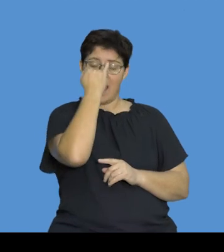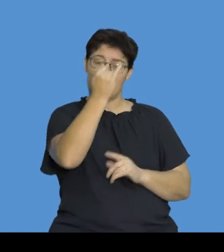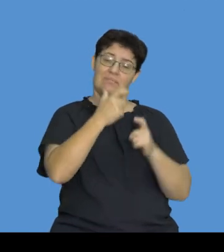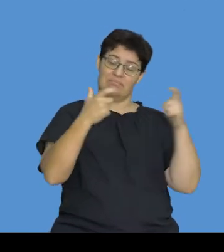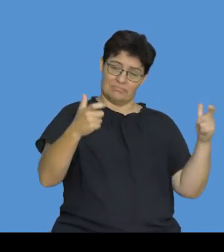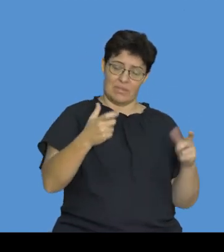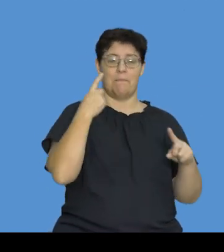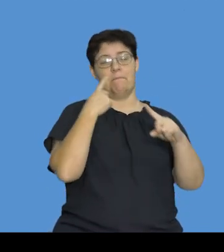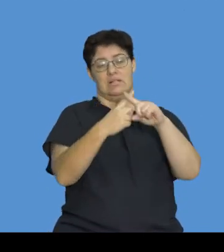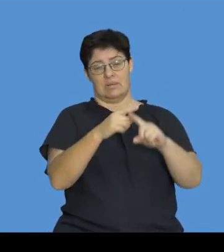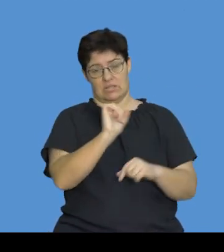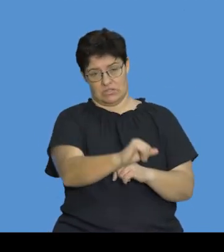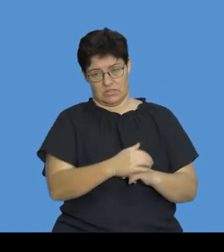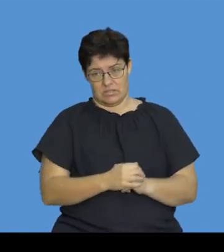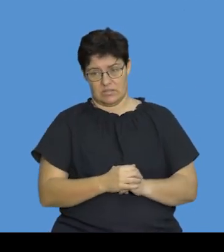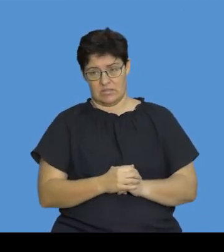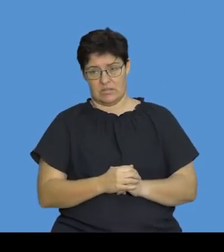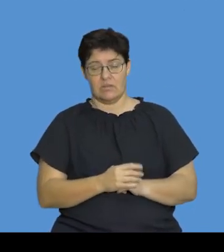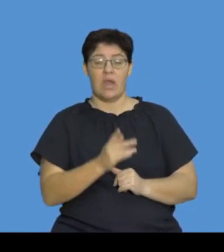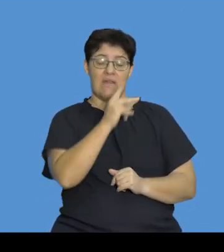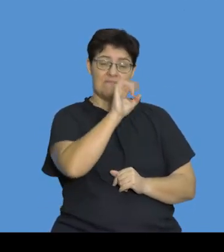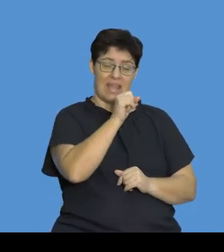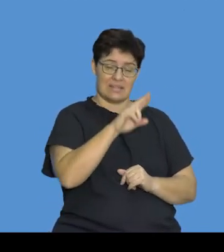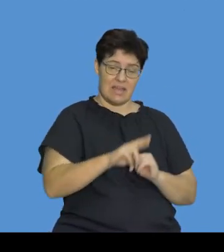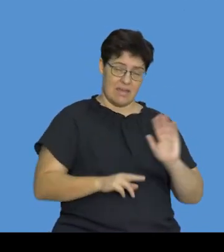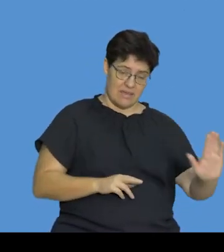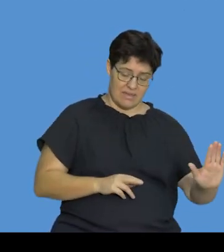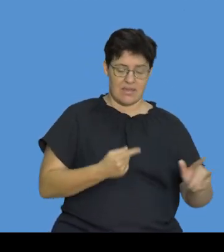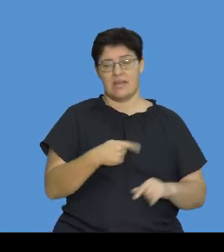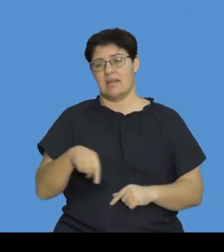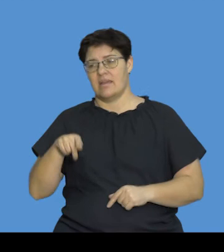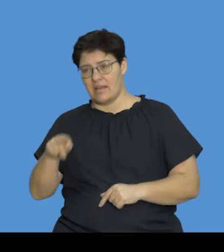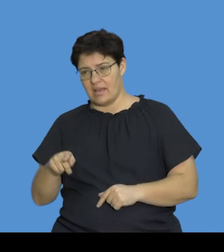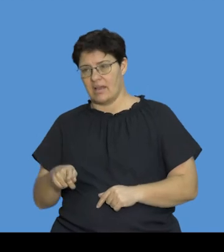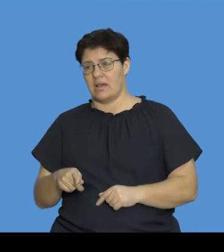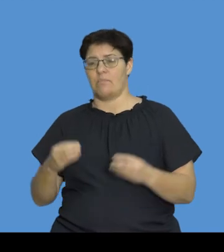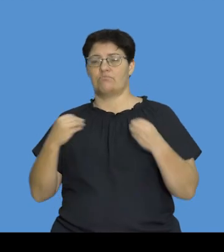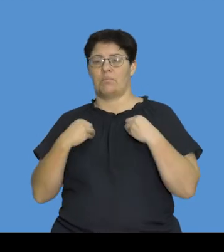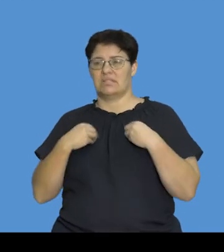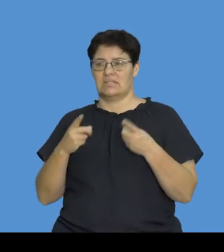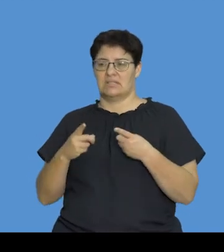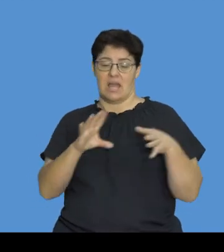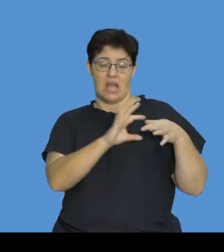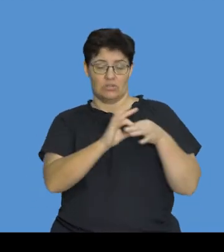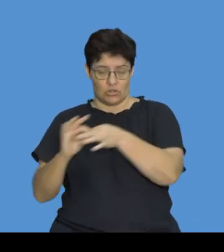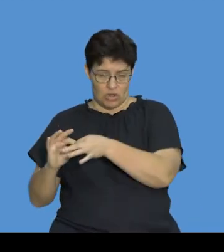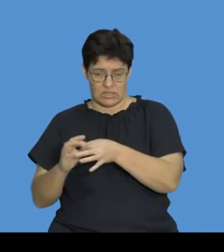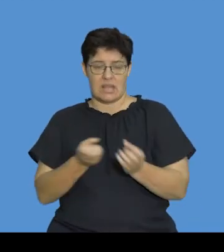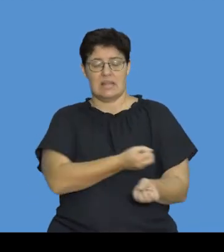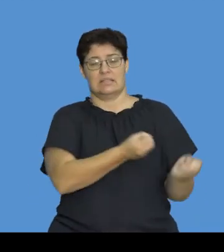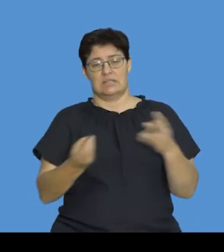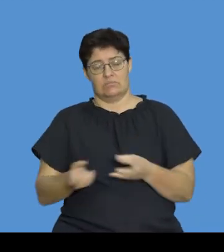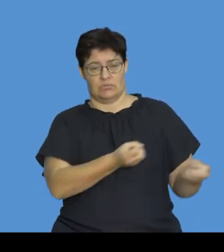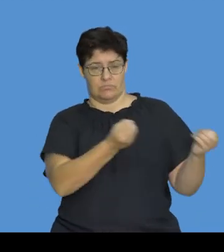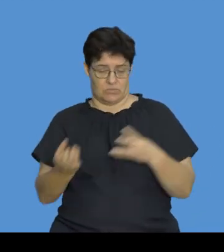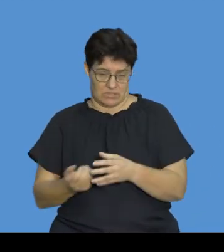was multiplication, and it had to do with factors, and the two properties that are very important for you to